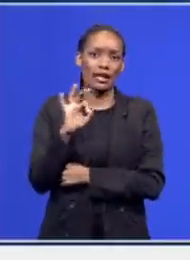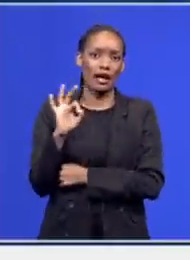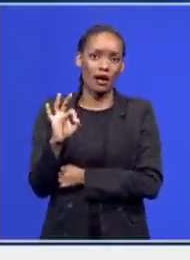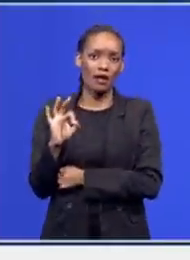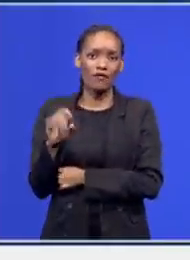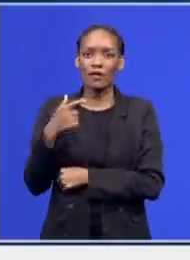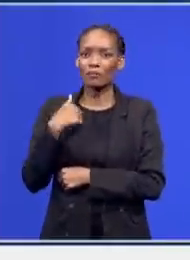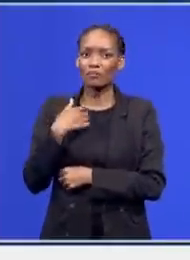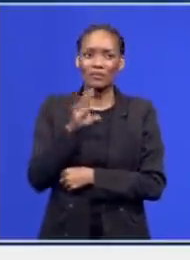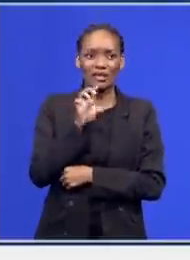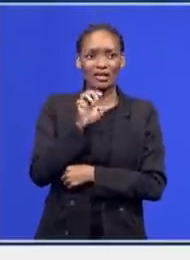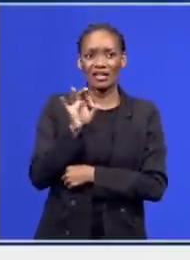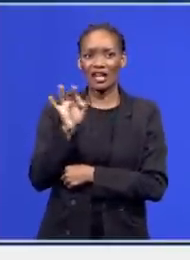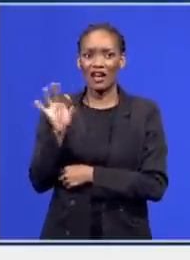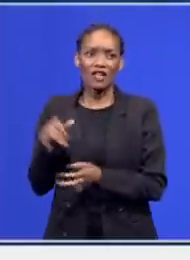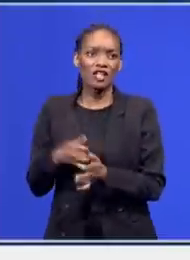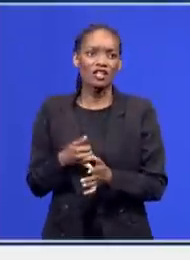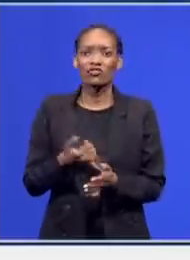and just be